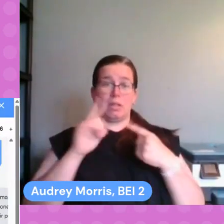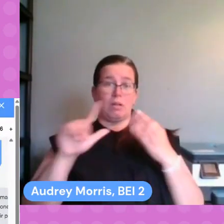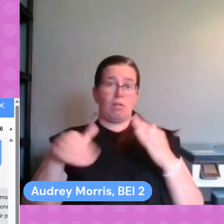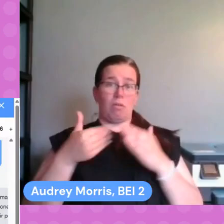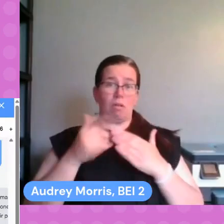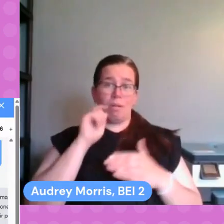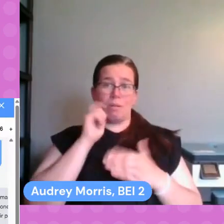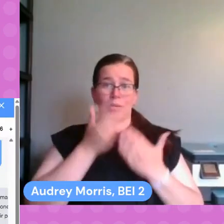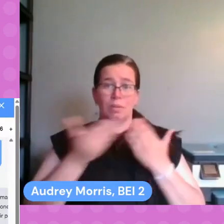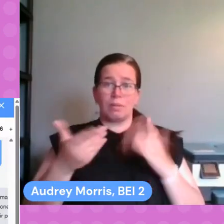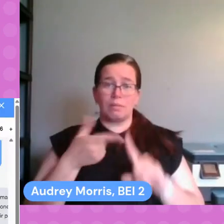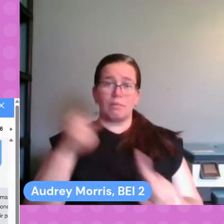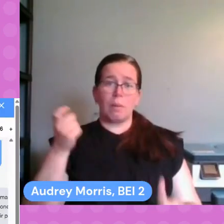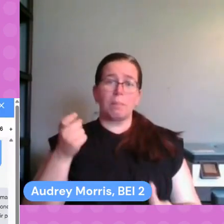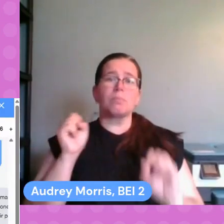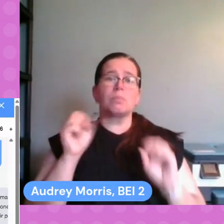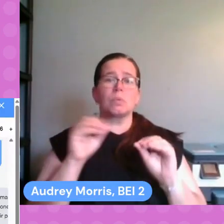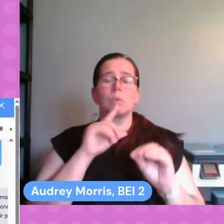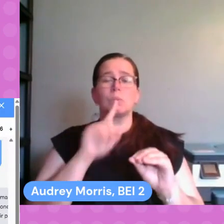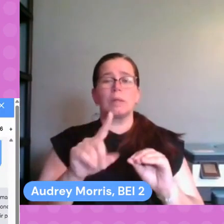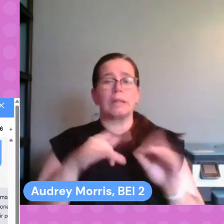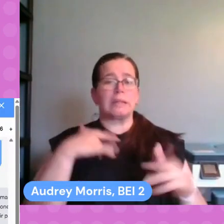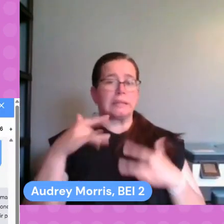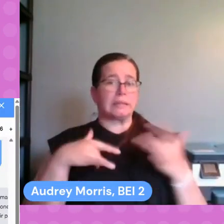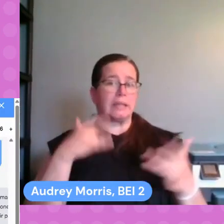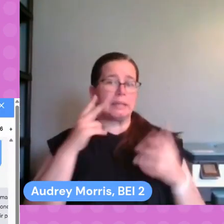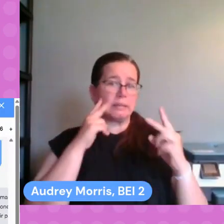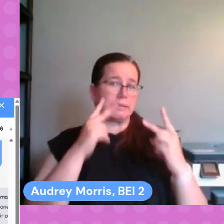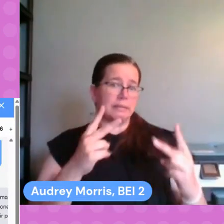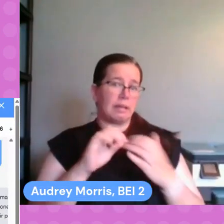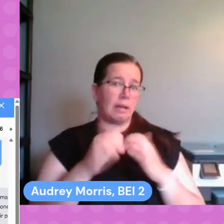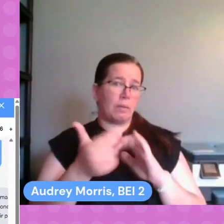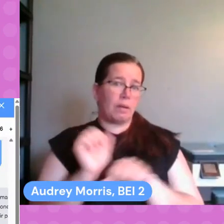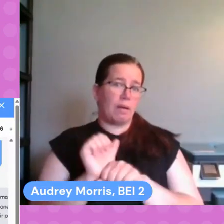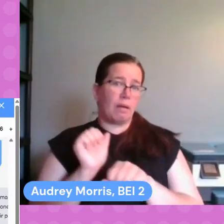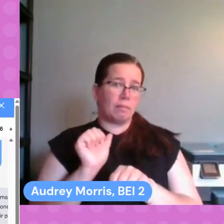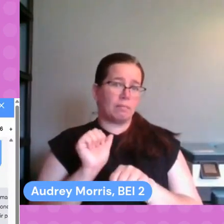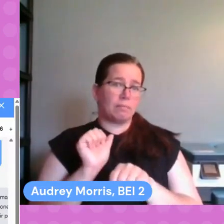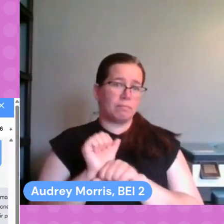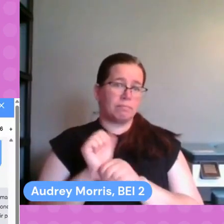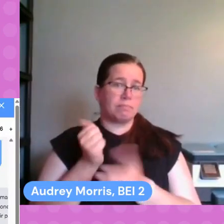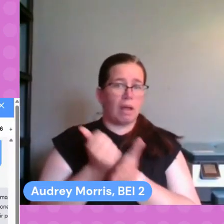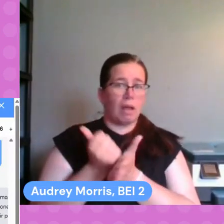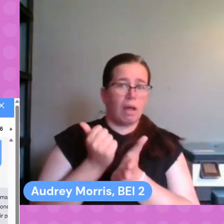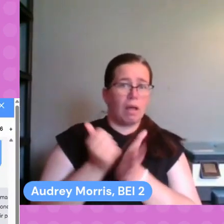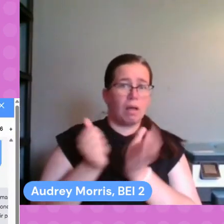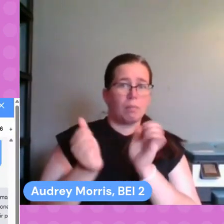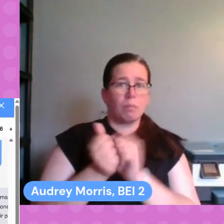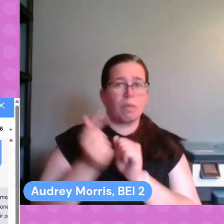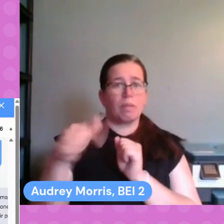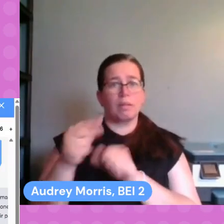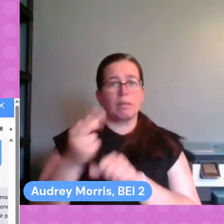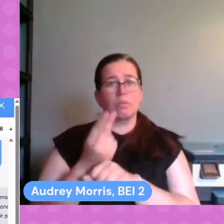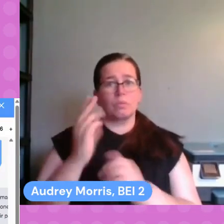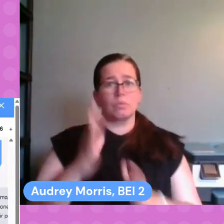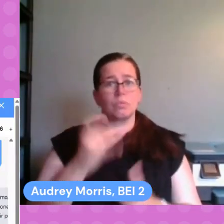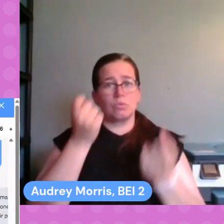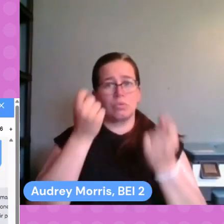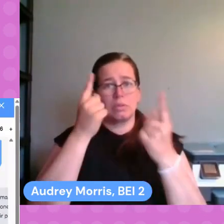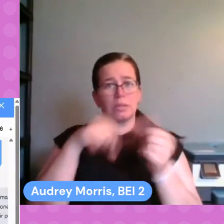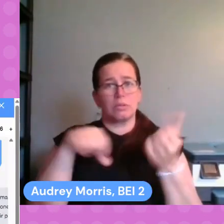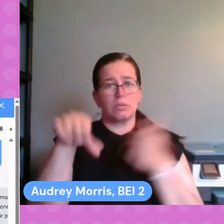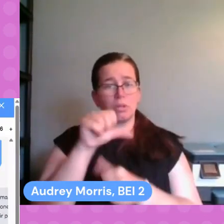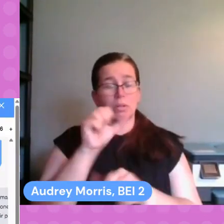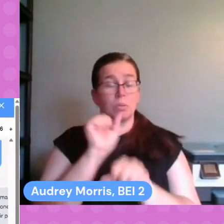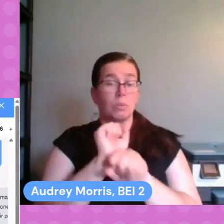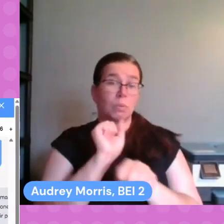comes from. So really excited to see how this can help advanced users to understand each other's work and